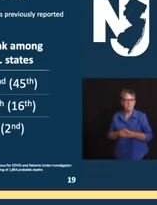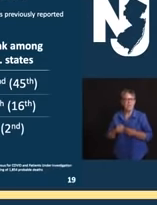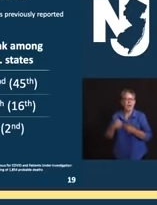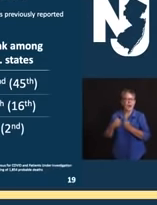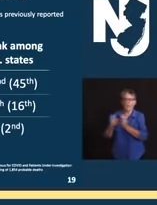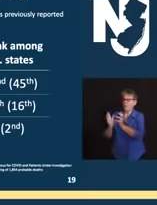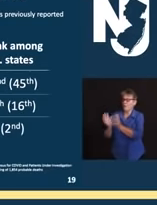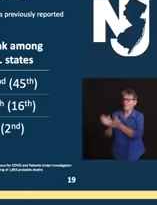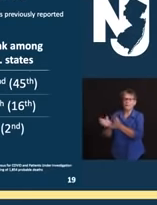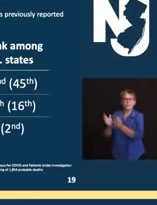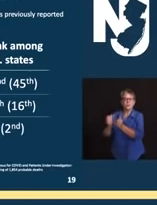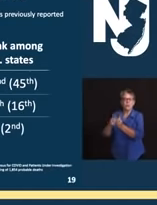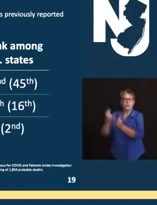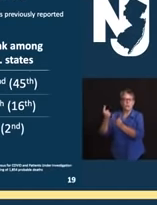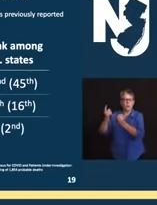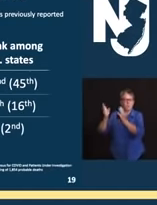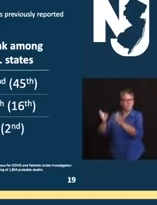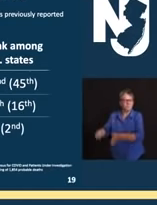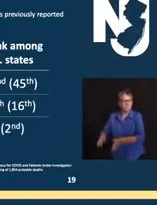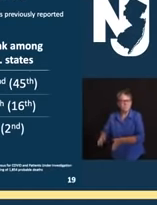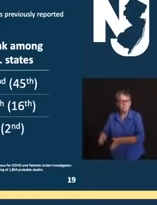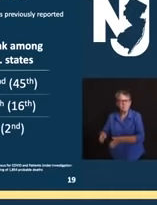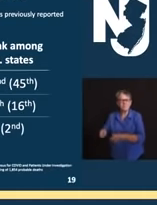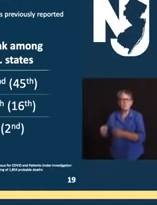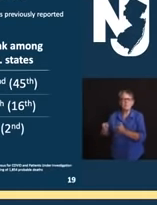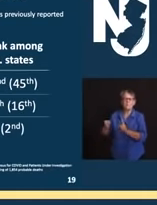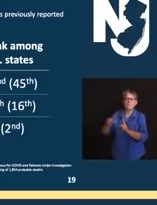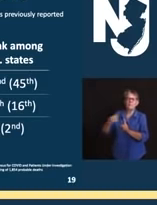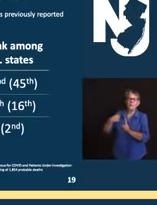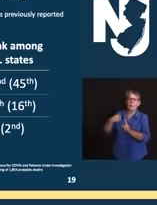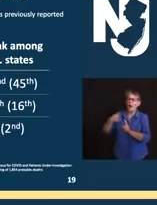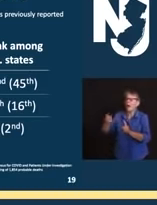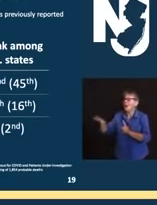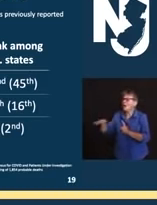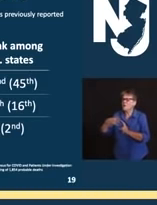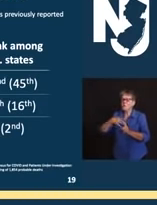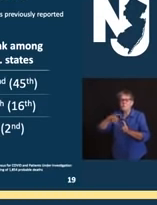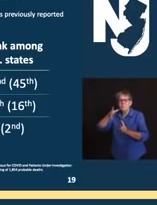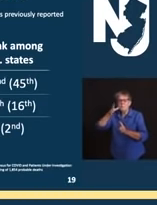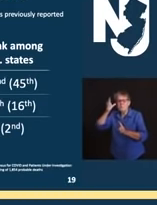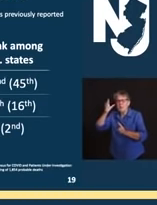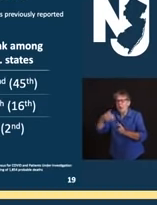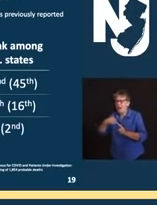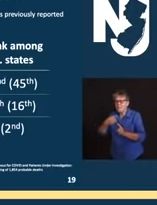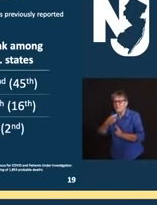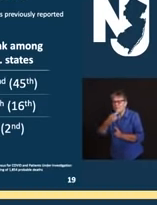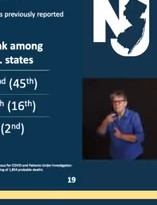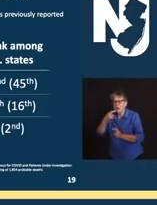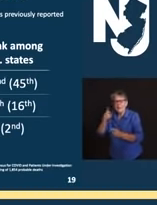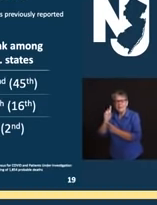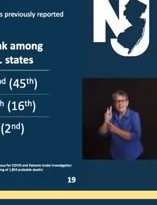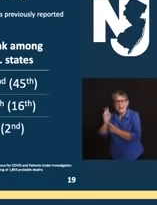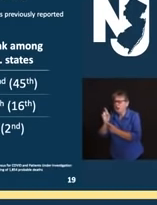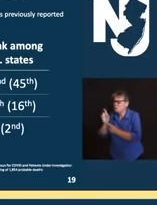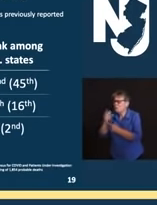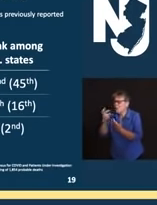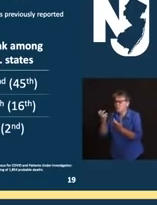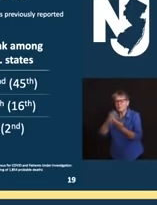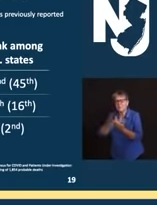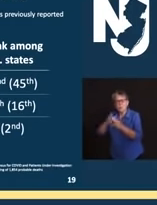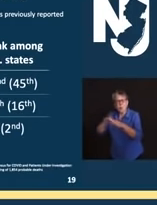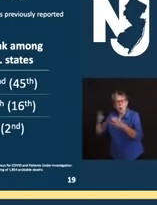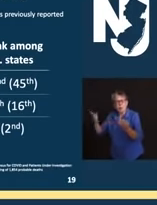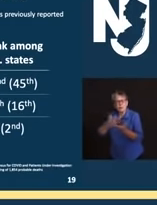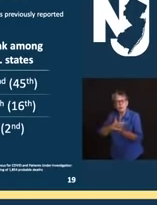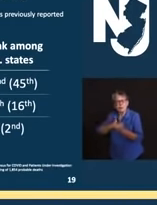can't risk losing more lives. We've already lost, my God, so many. But secondly, it's another reason why that ability to